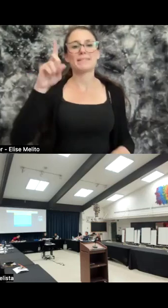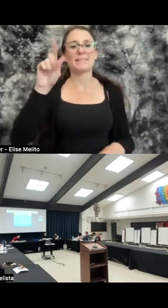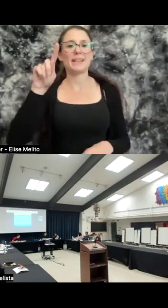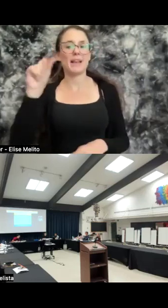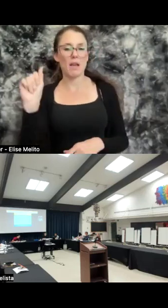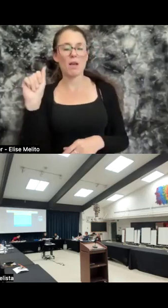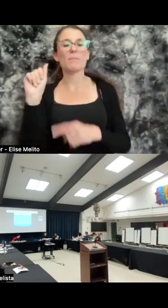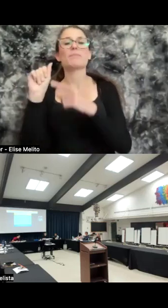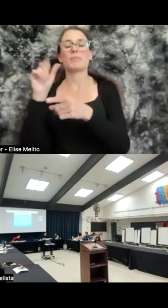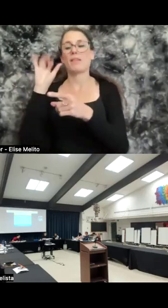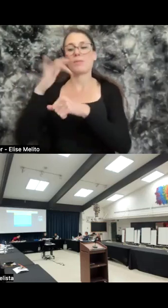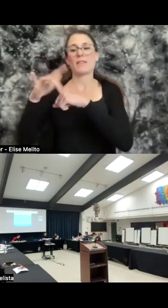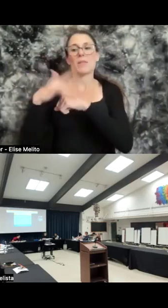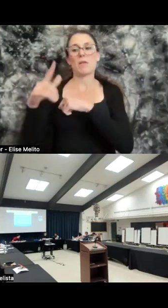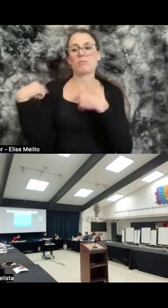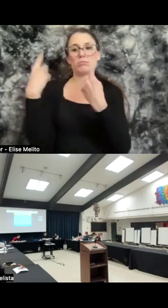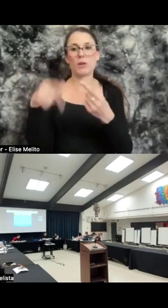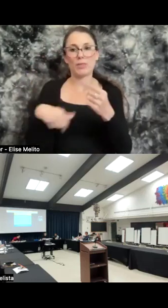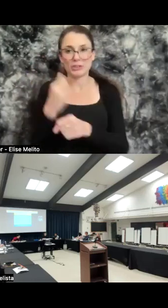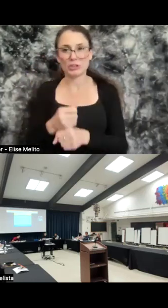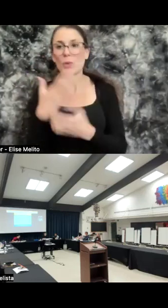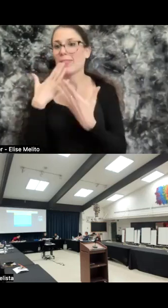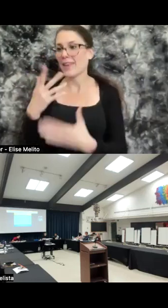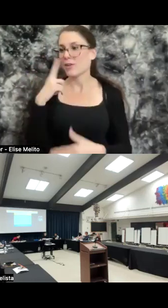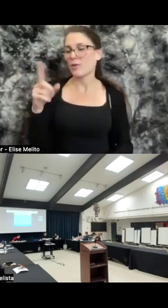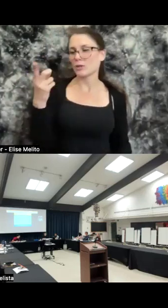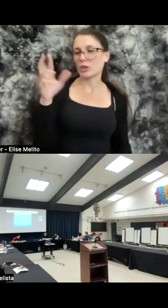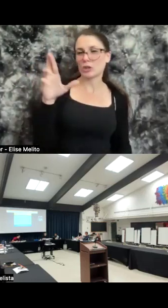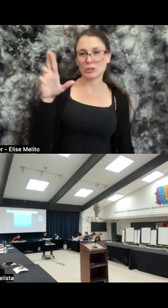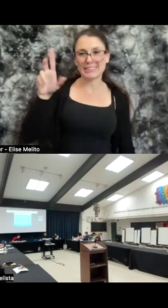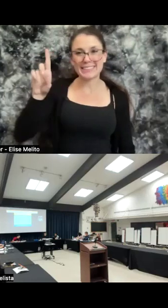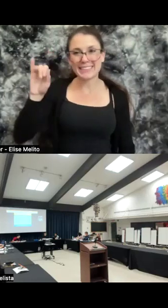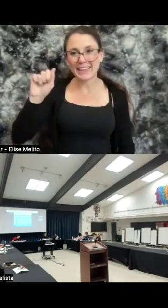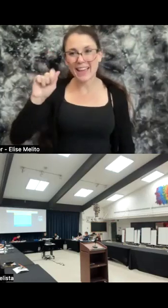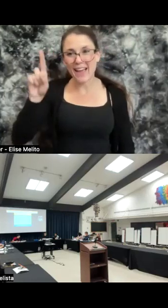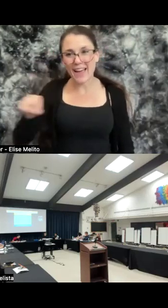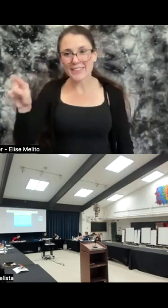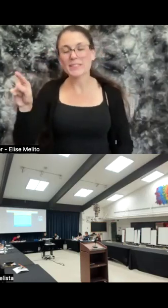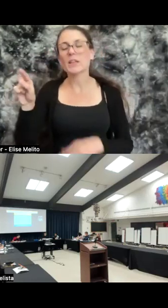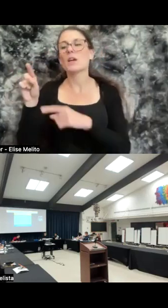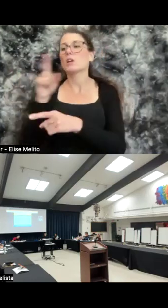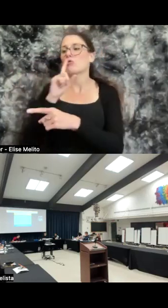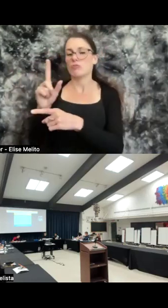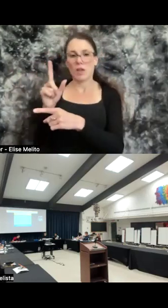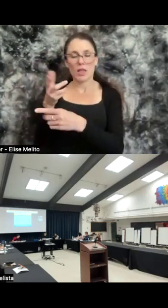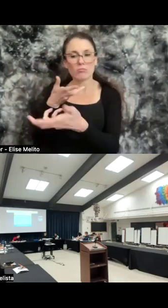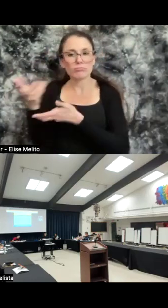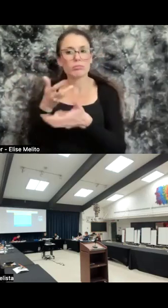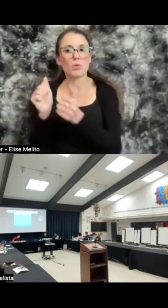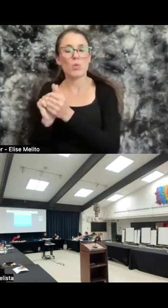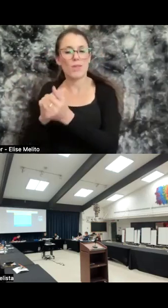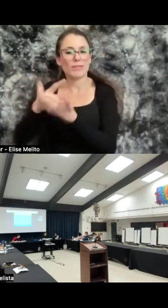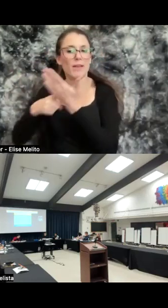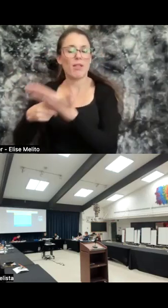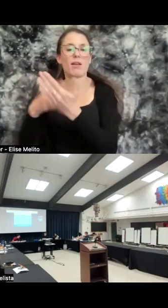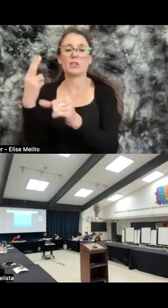us thus far this year. So many thanks to Dr. Diaz, and engaged in a data dialogue, utilizing a